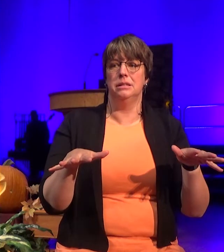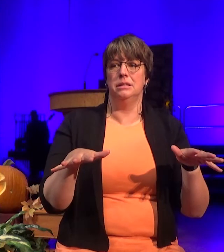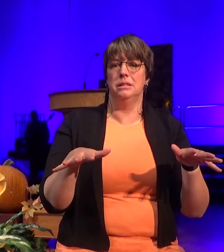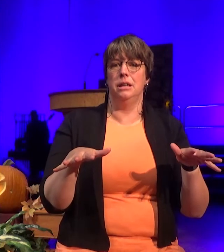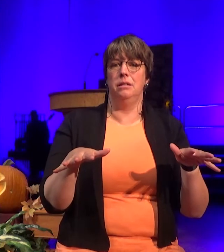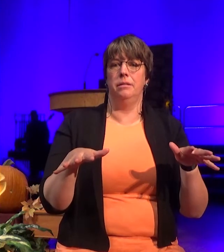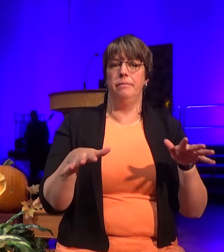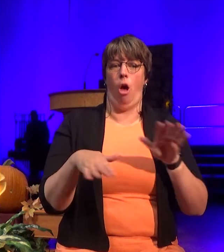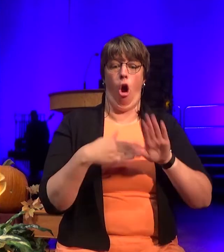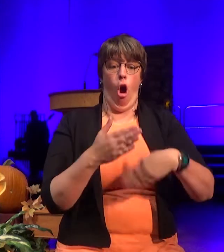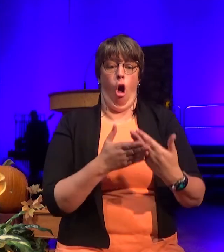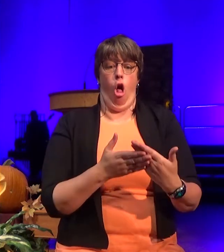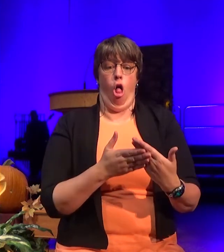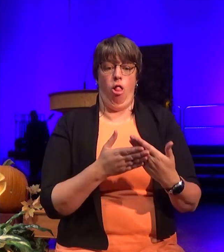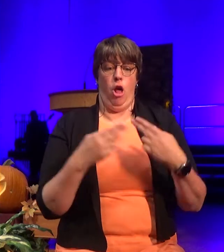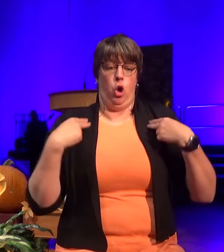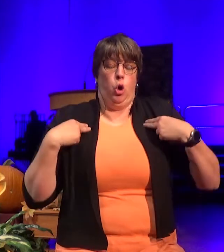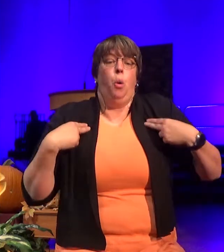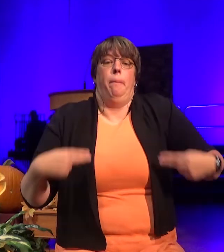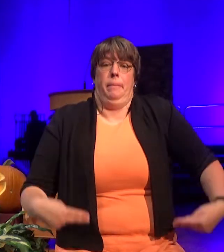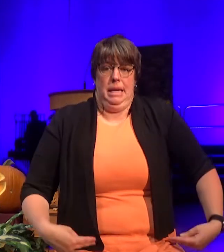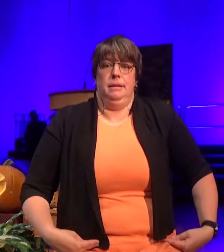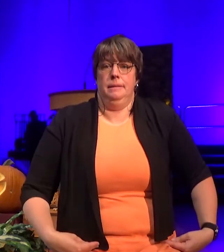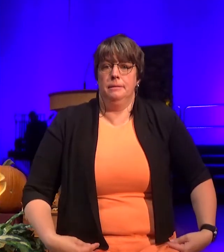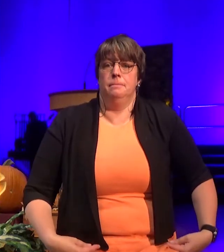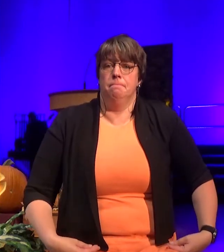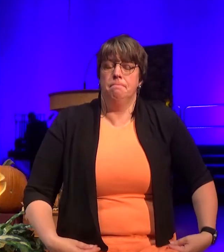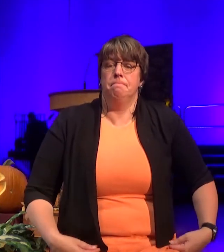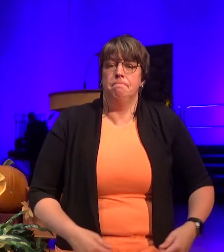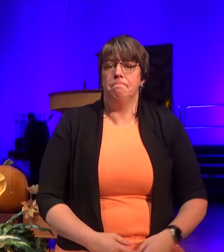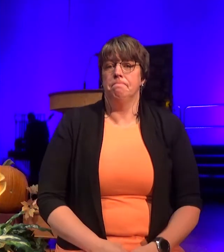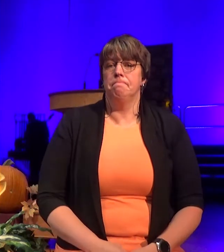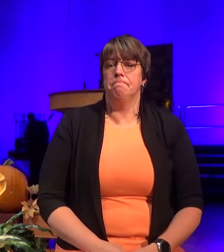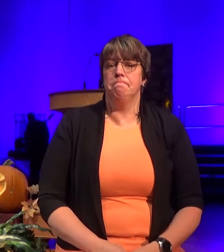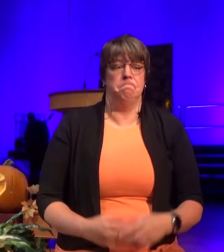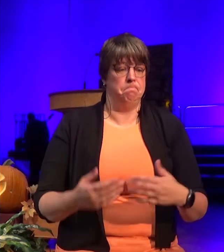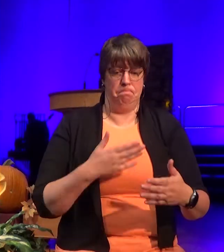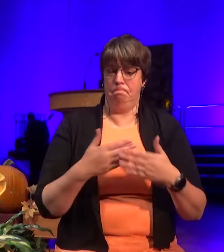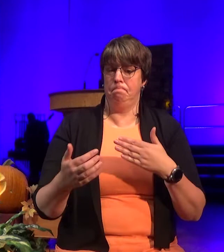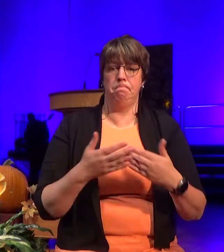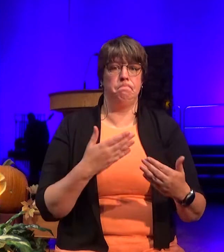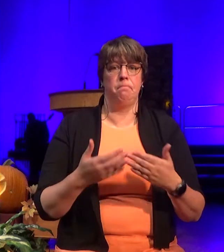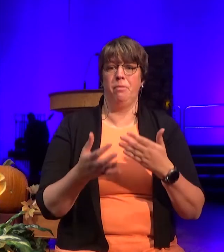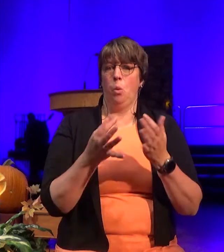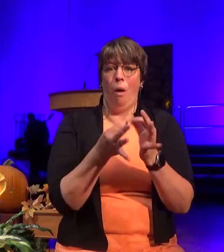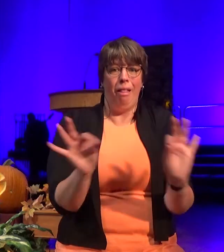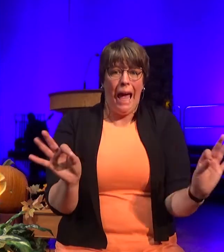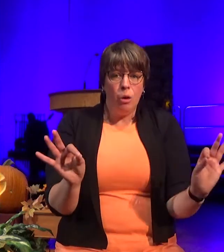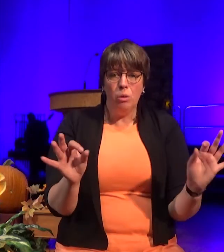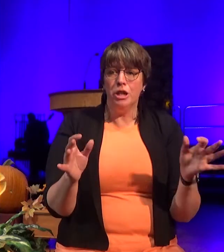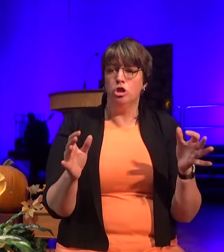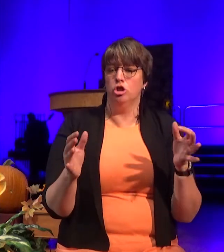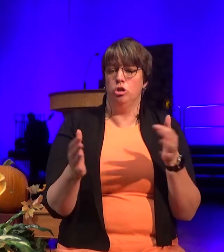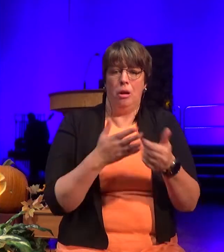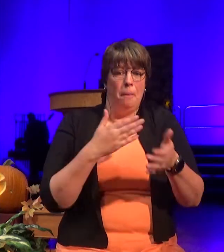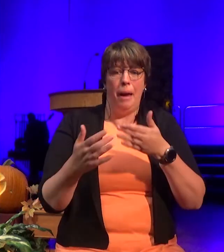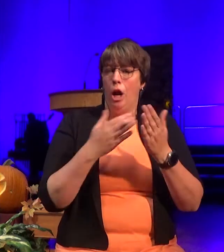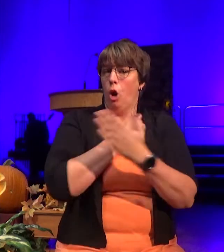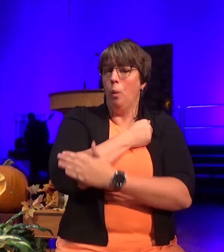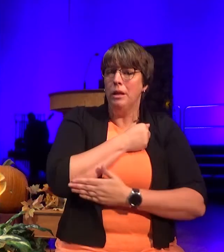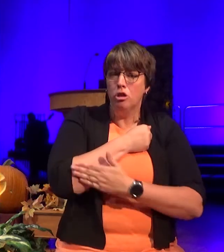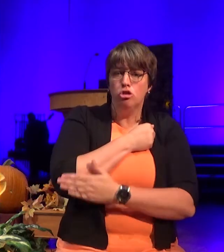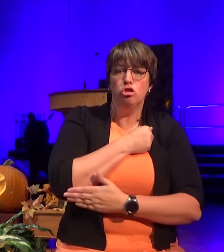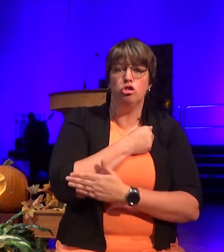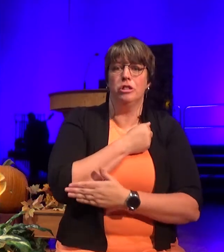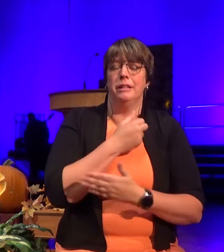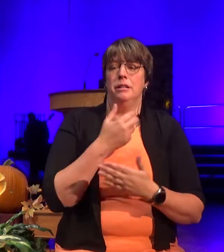all human beings, no matter what language they speak, what country they live in, what's the